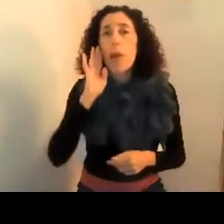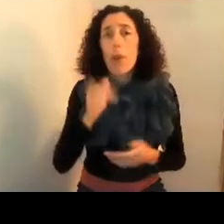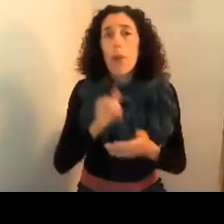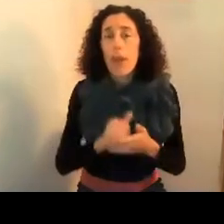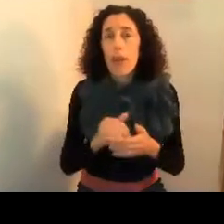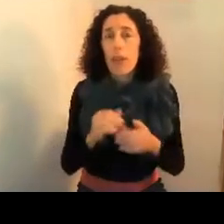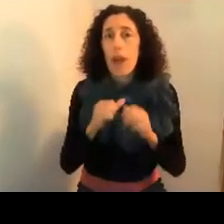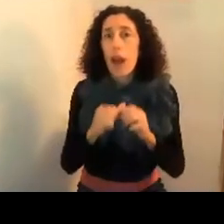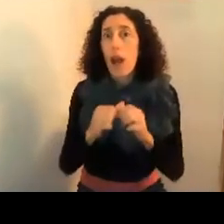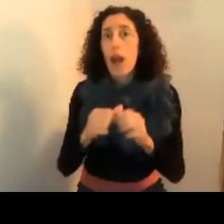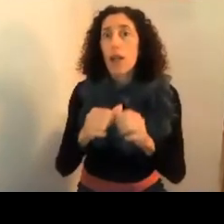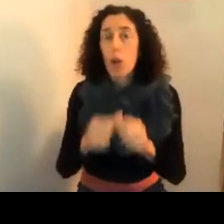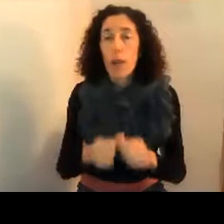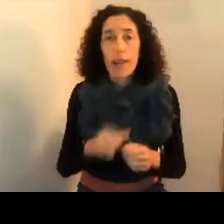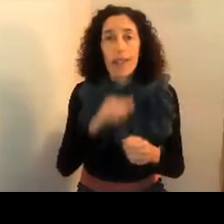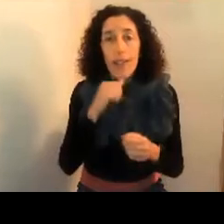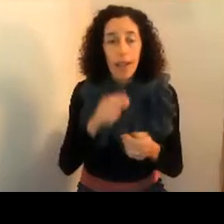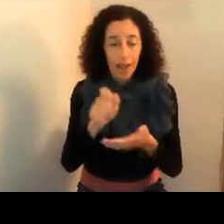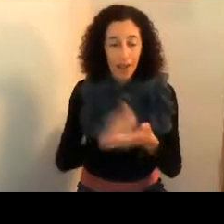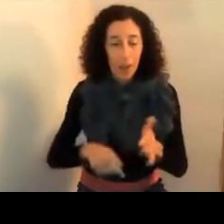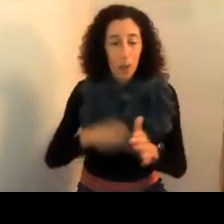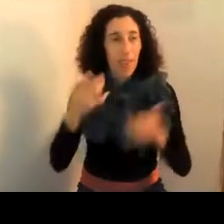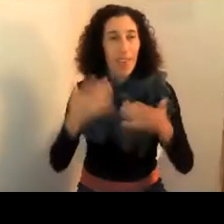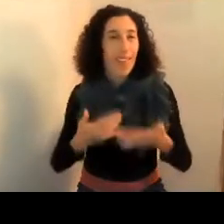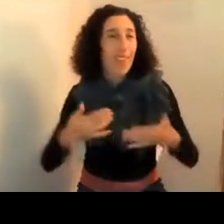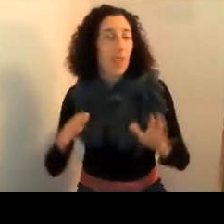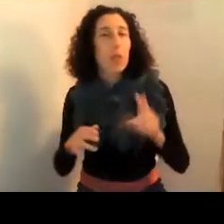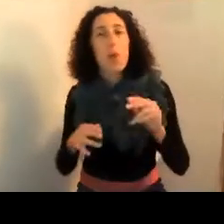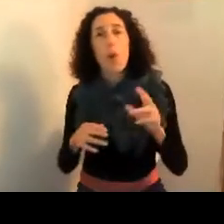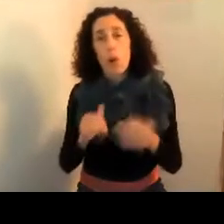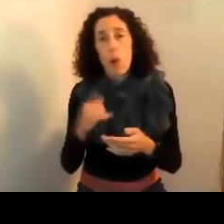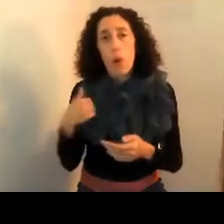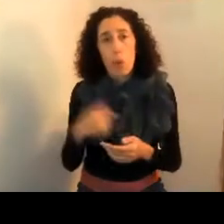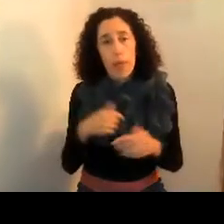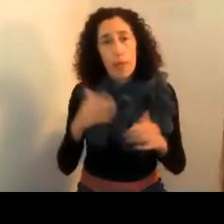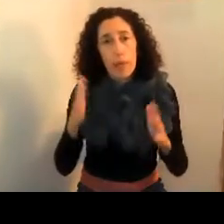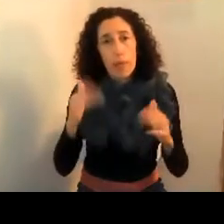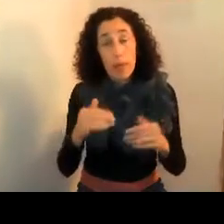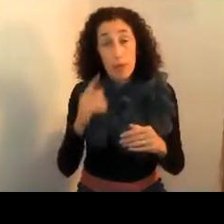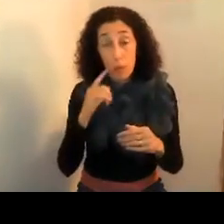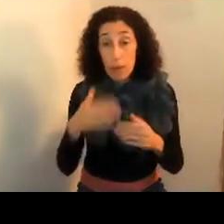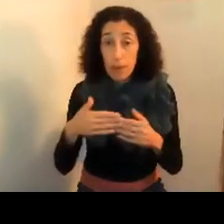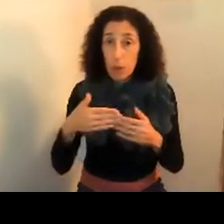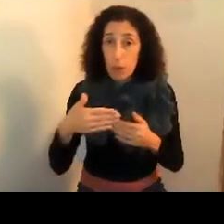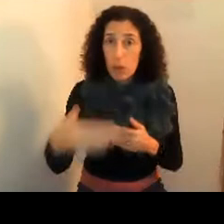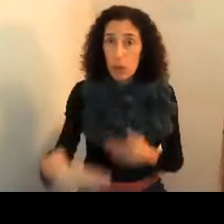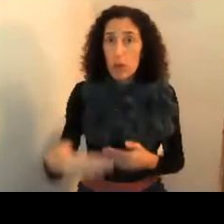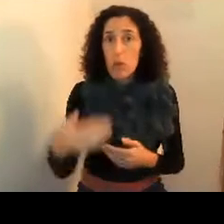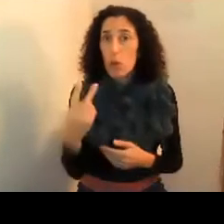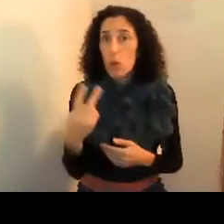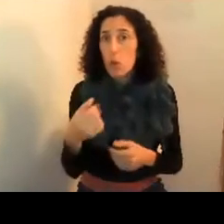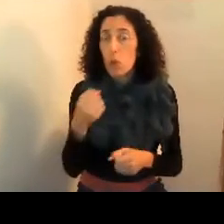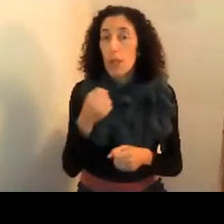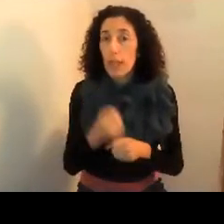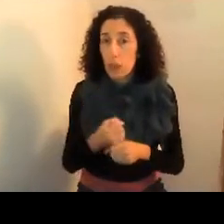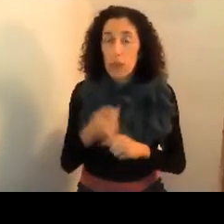type of thing. We've mapped it out to take place over at least the next 2 years, if not longer, because we recognize that these